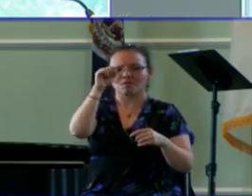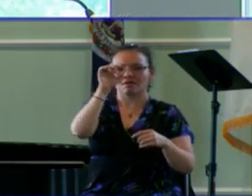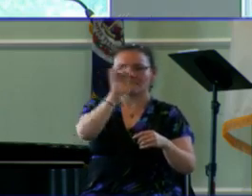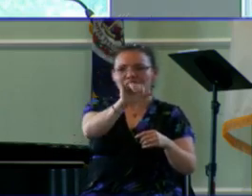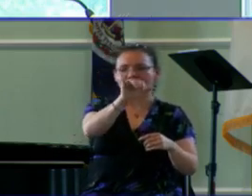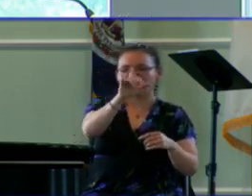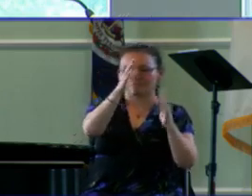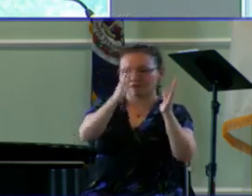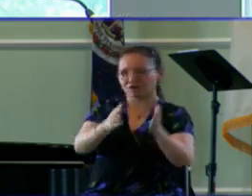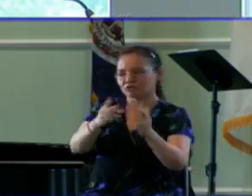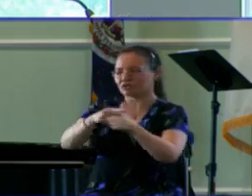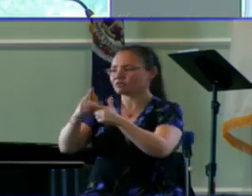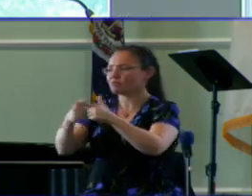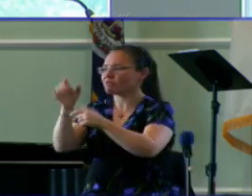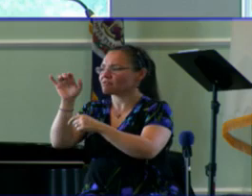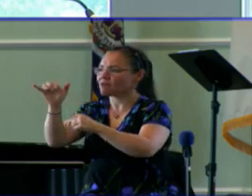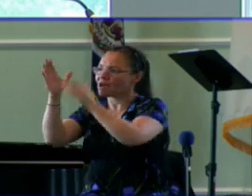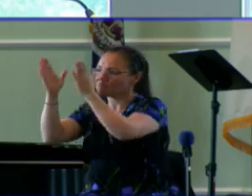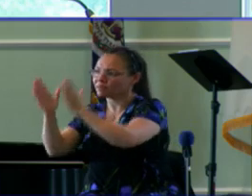person.